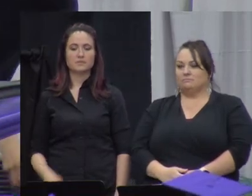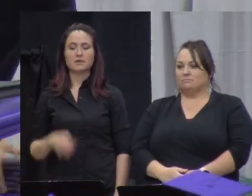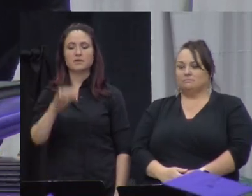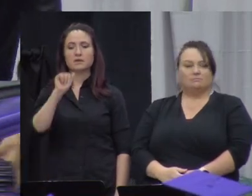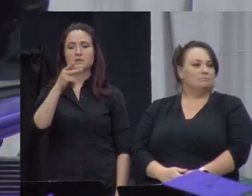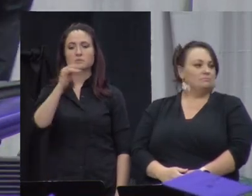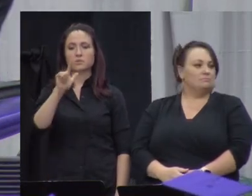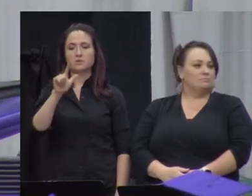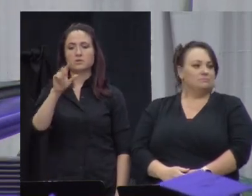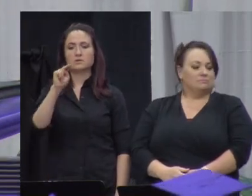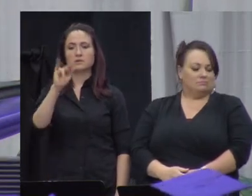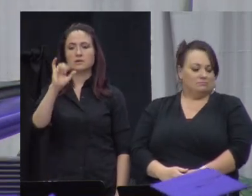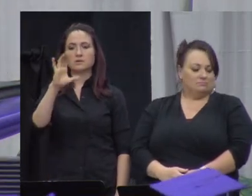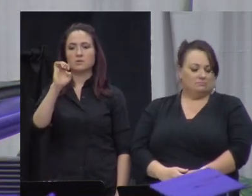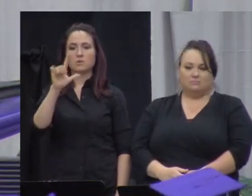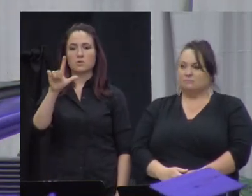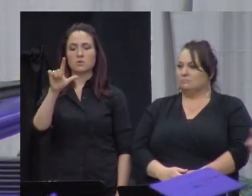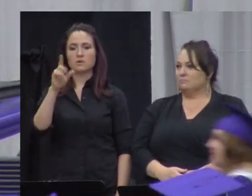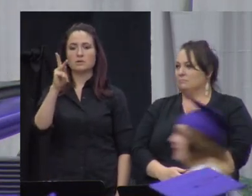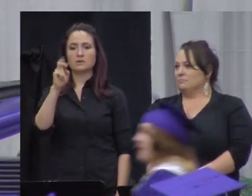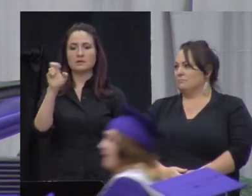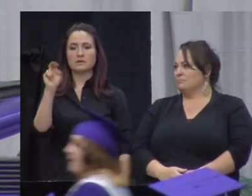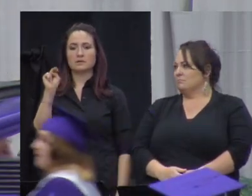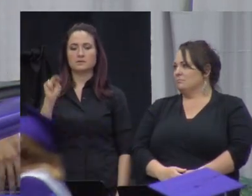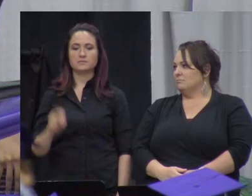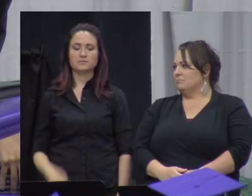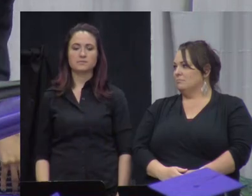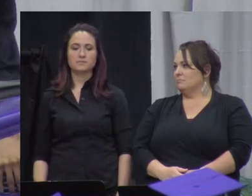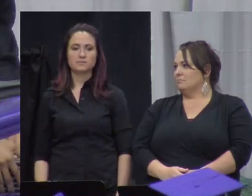April Nicole King.